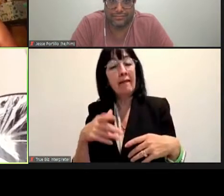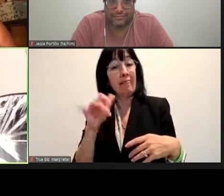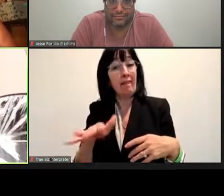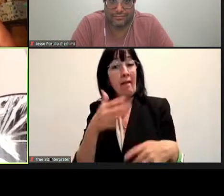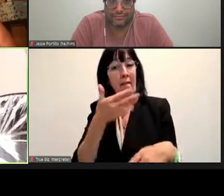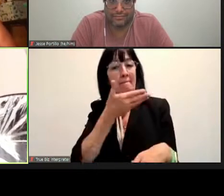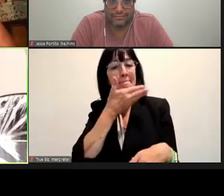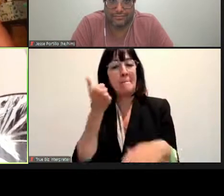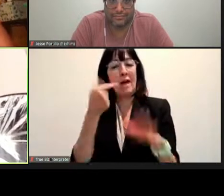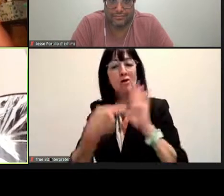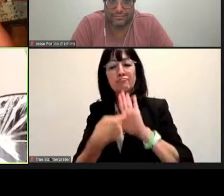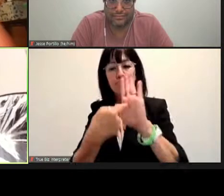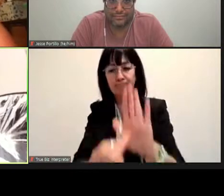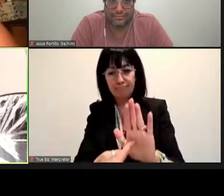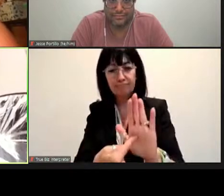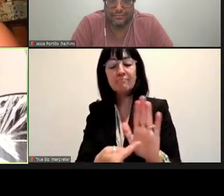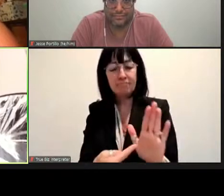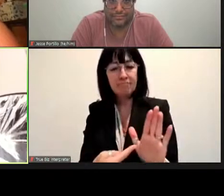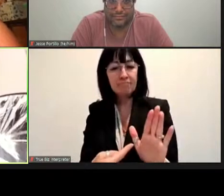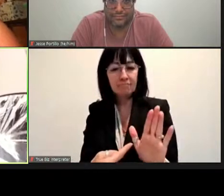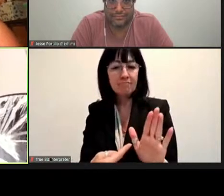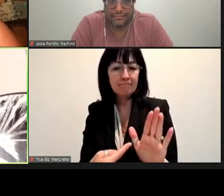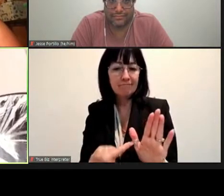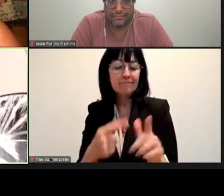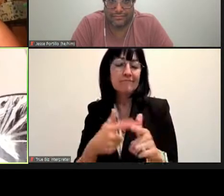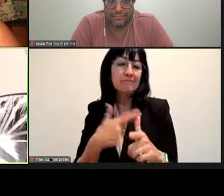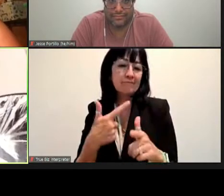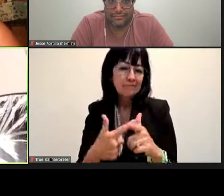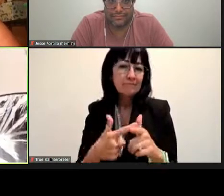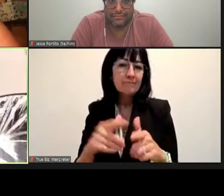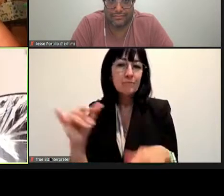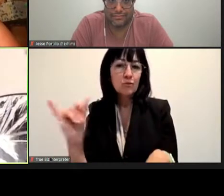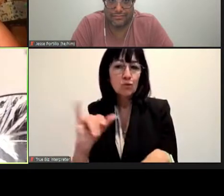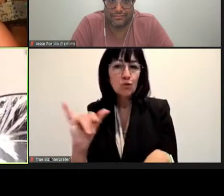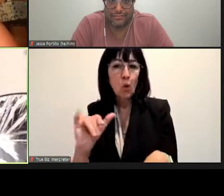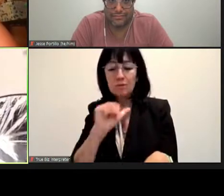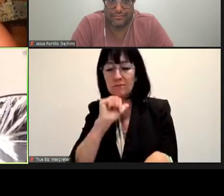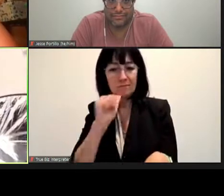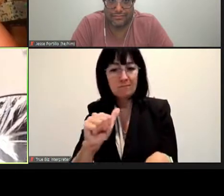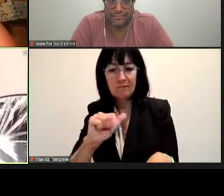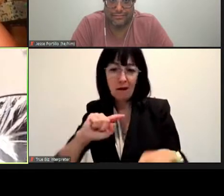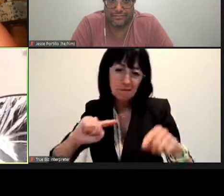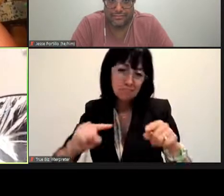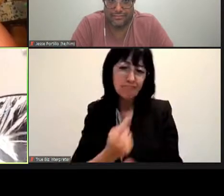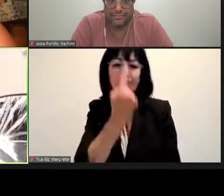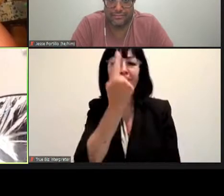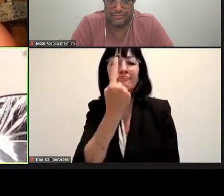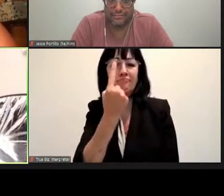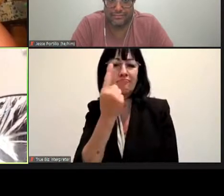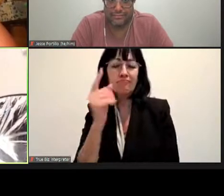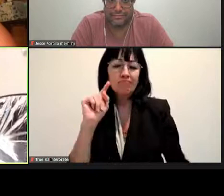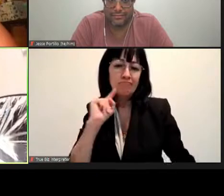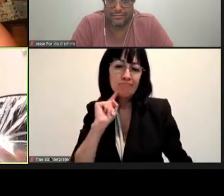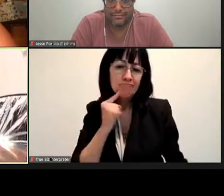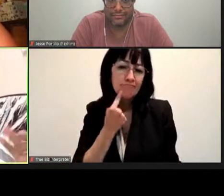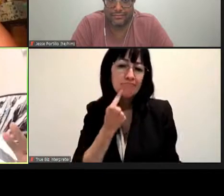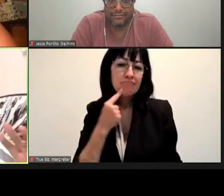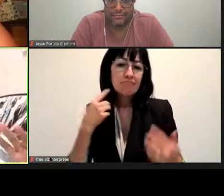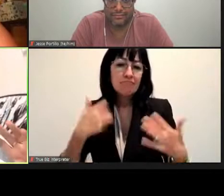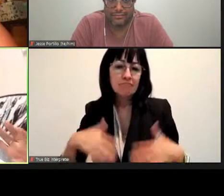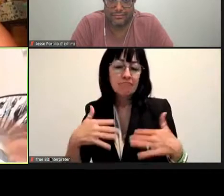addition to not being wildly offensive. The same, like, Oriental as a term in and of itself is,